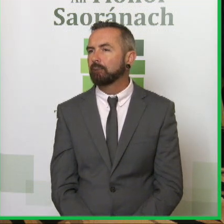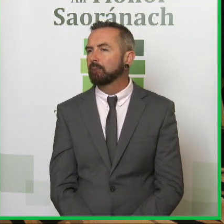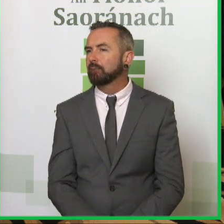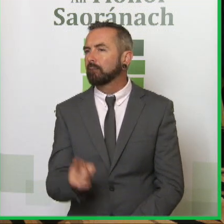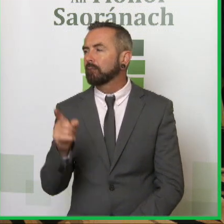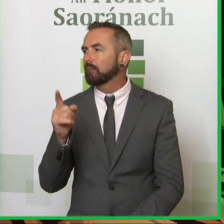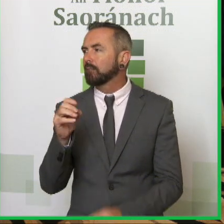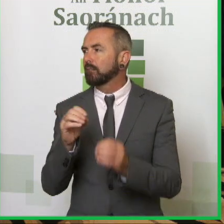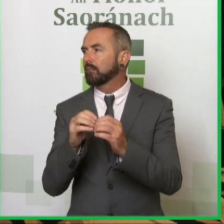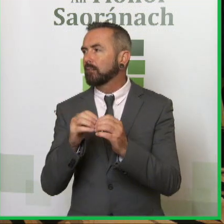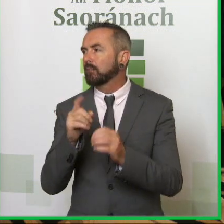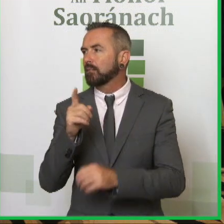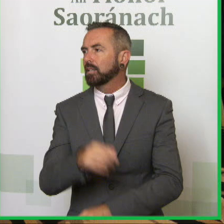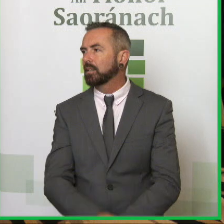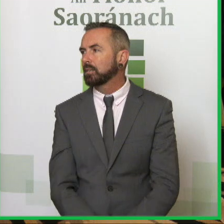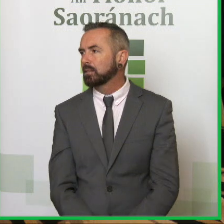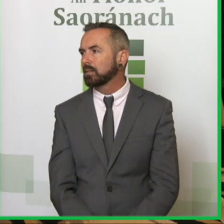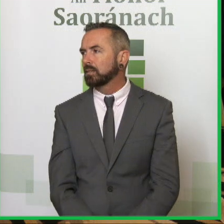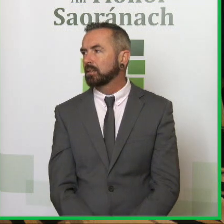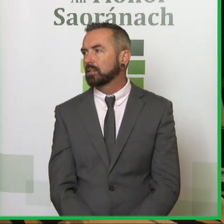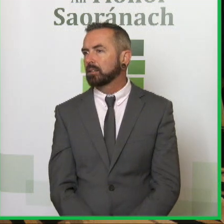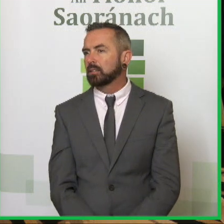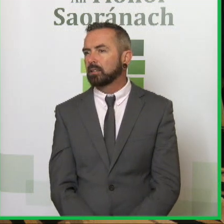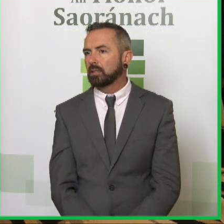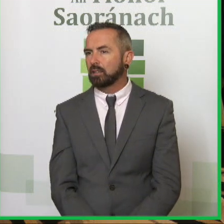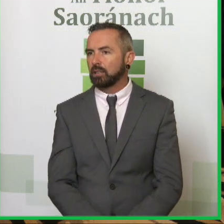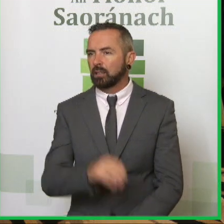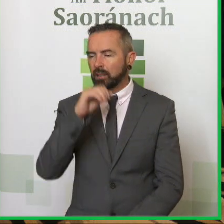Any further suggestions on no? Table 11?